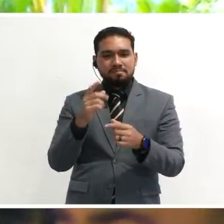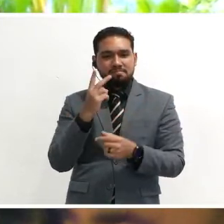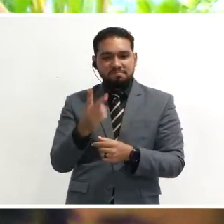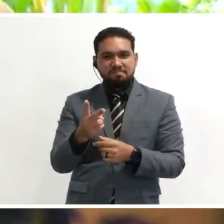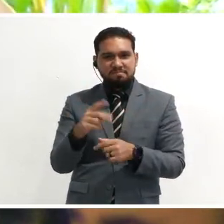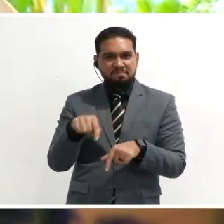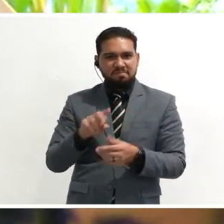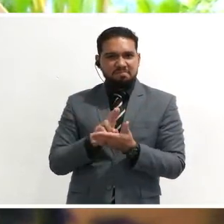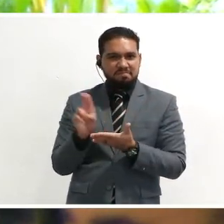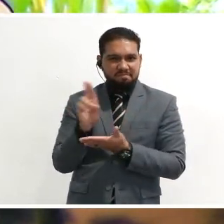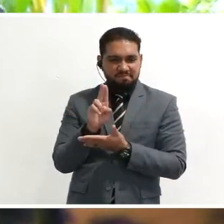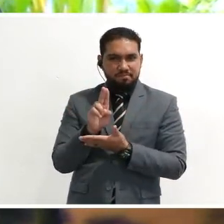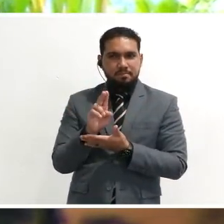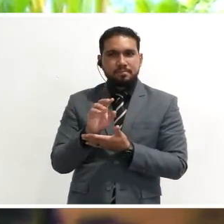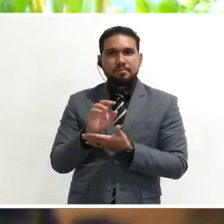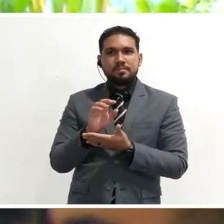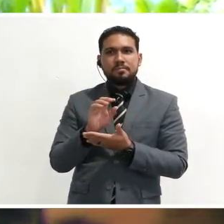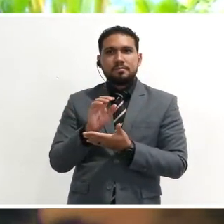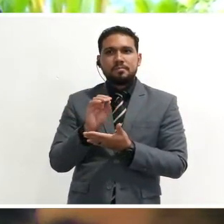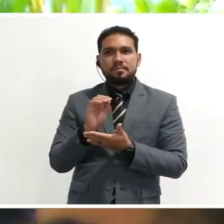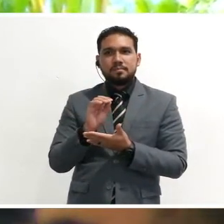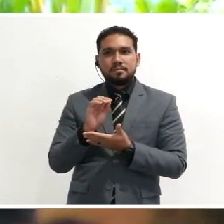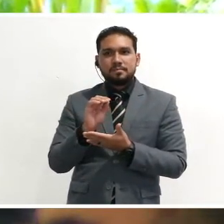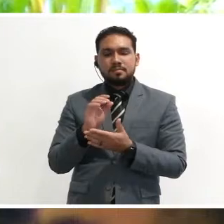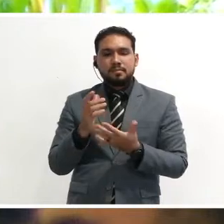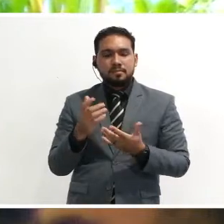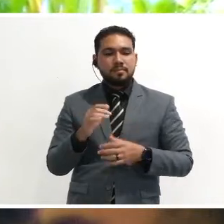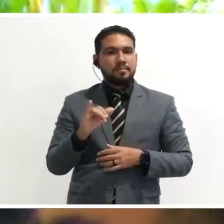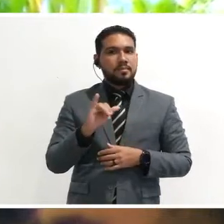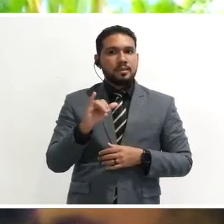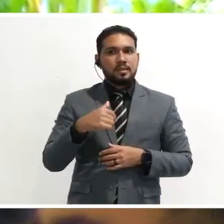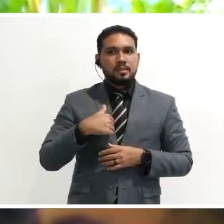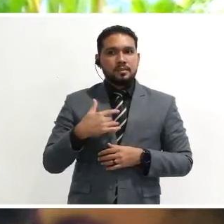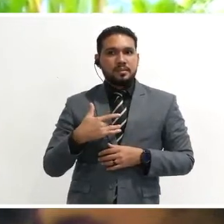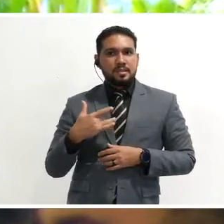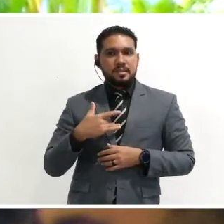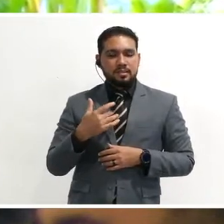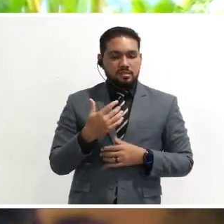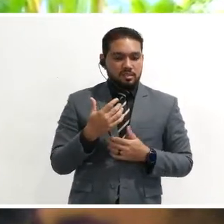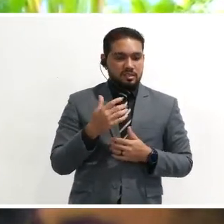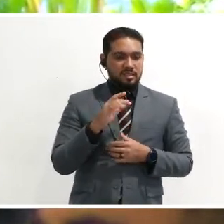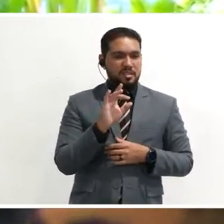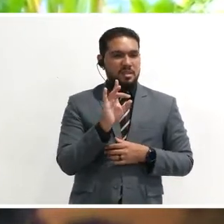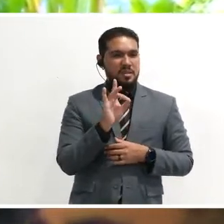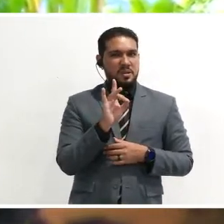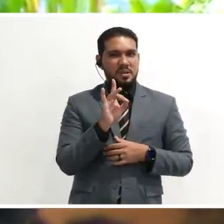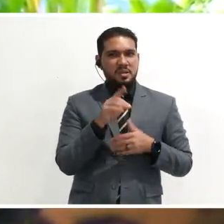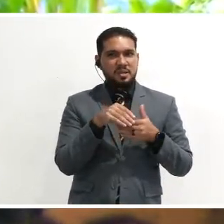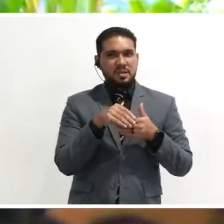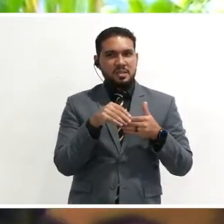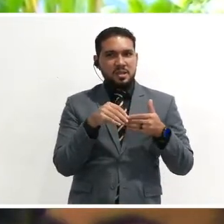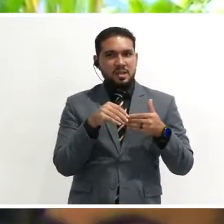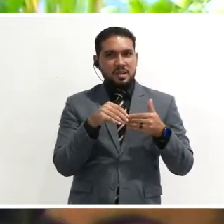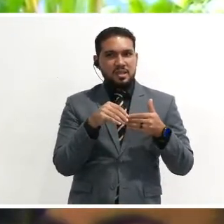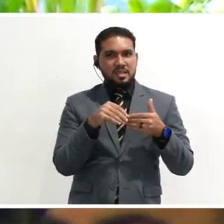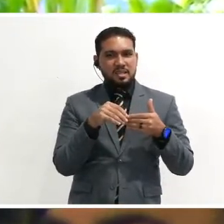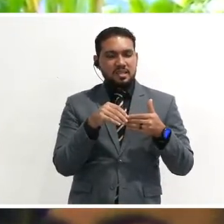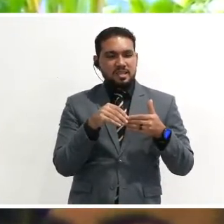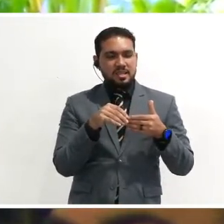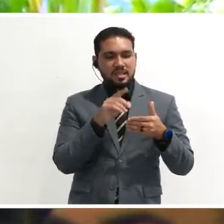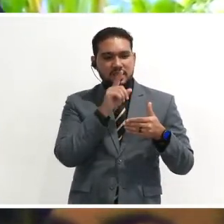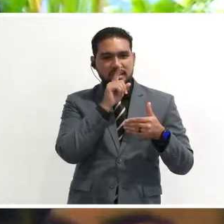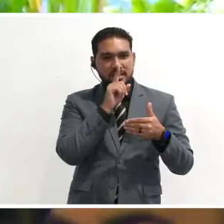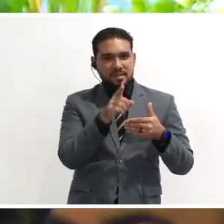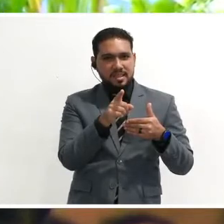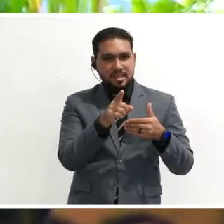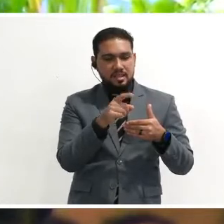otro, me siento tan mal por pagar $8, quejarme del precio de $8 por un micro, después todo lo que usted explicó es tan complejo